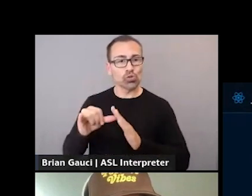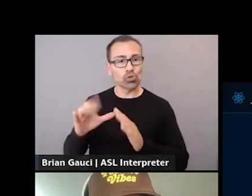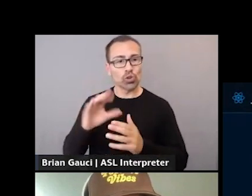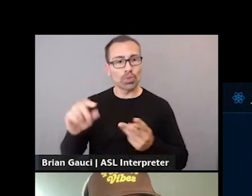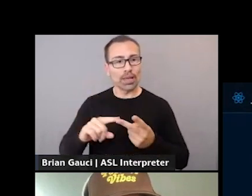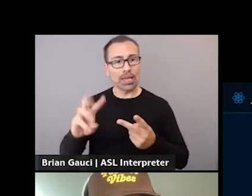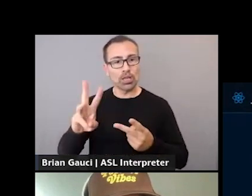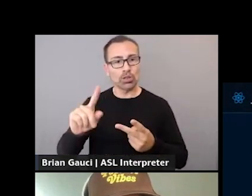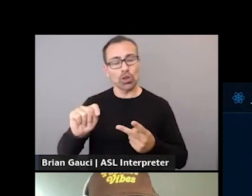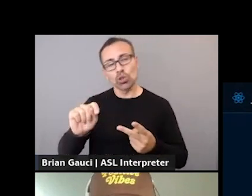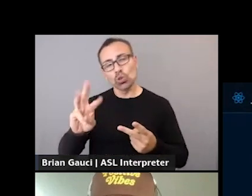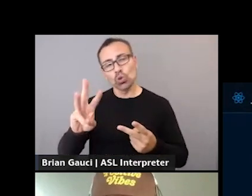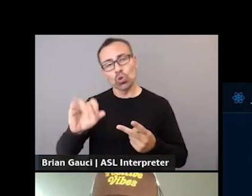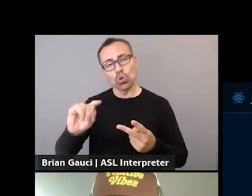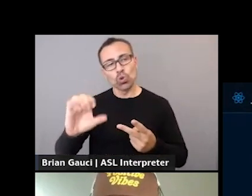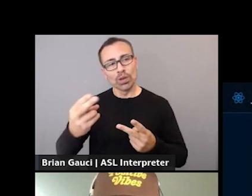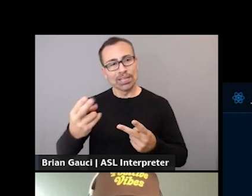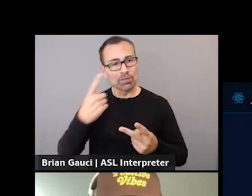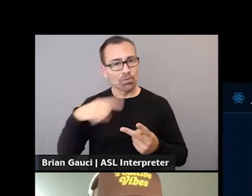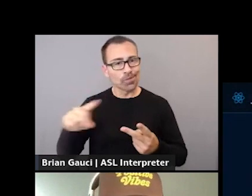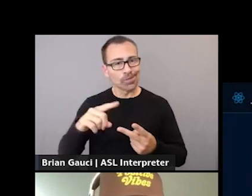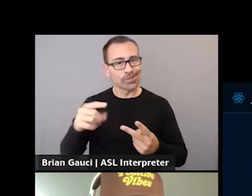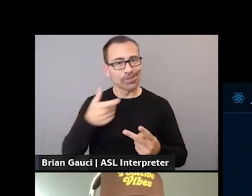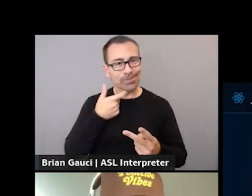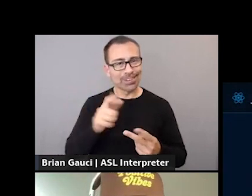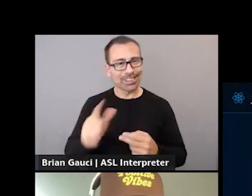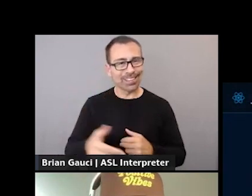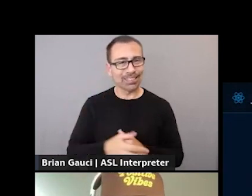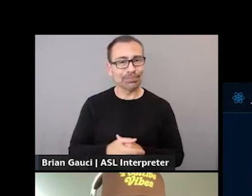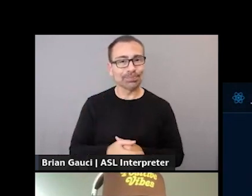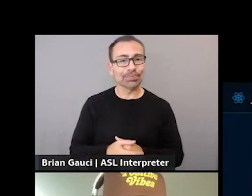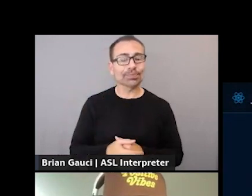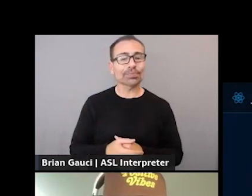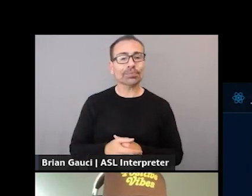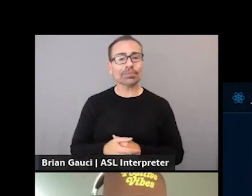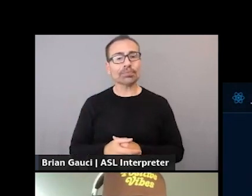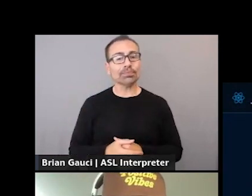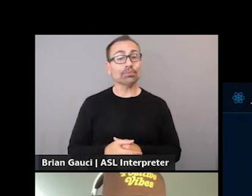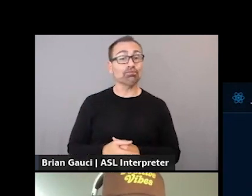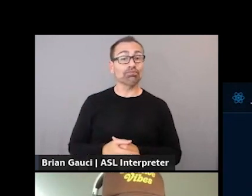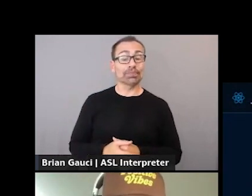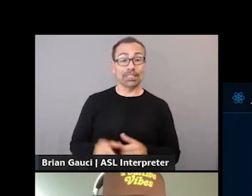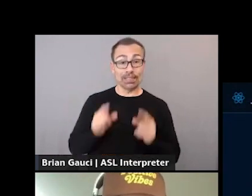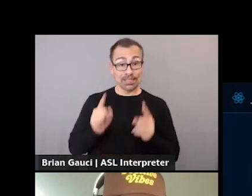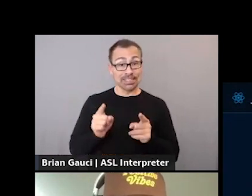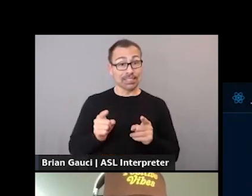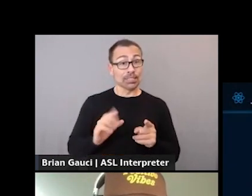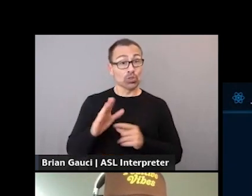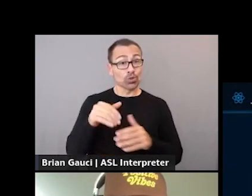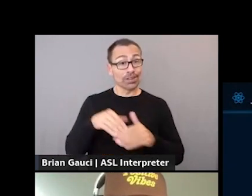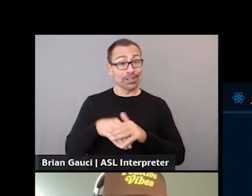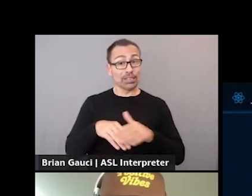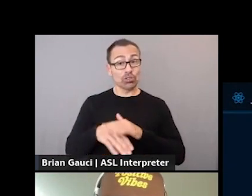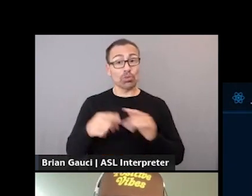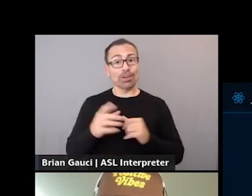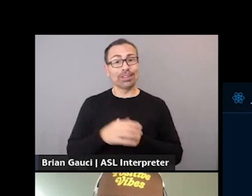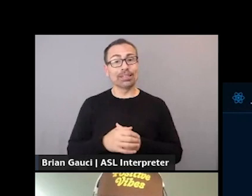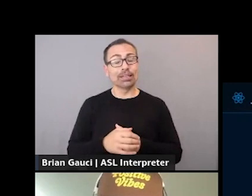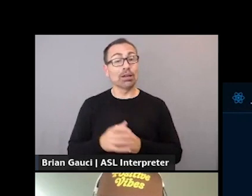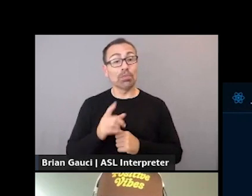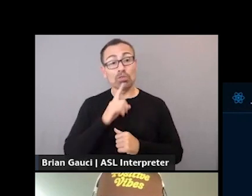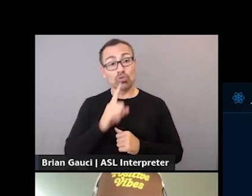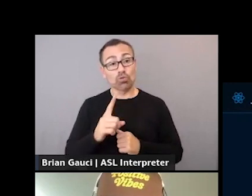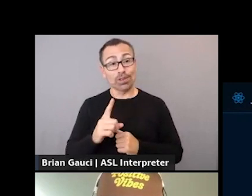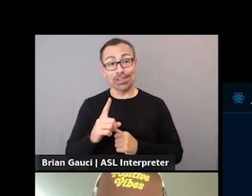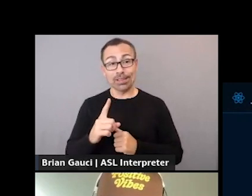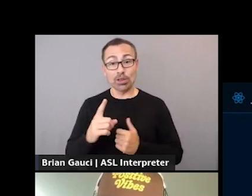Lux. Yeah, go ahead, Michael. Great question. So this is sort of your entry point here. Now, as I mentioned, the star of the show is actually going to be